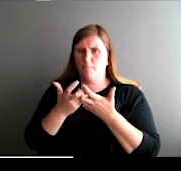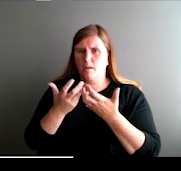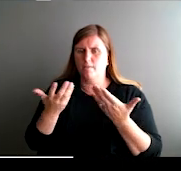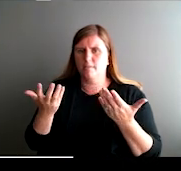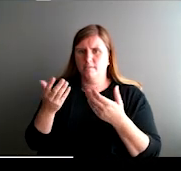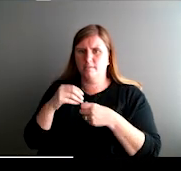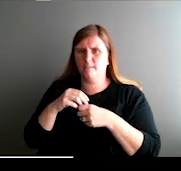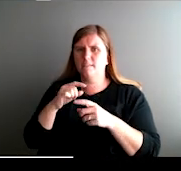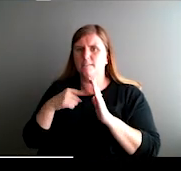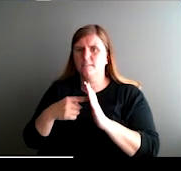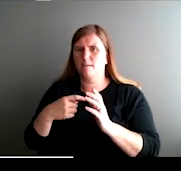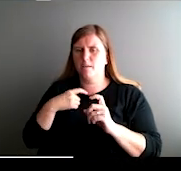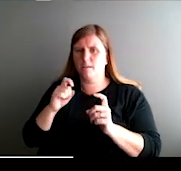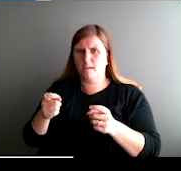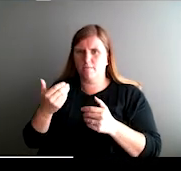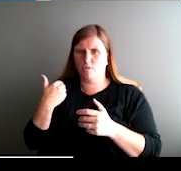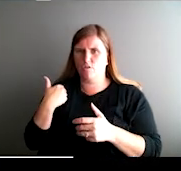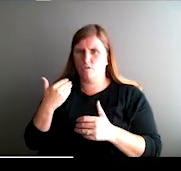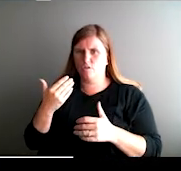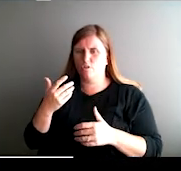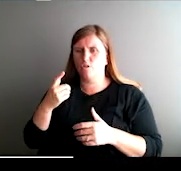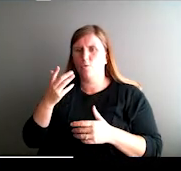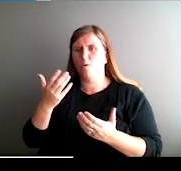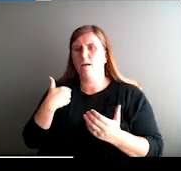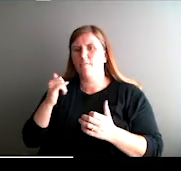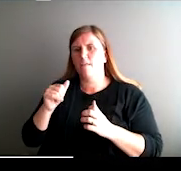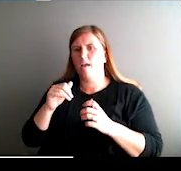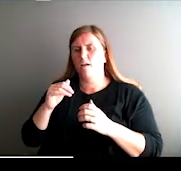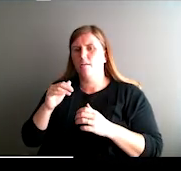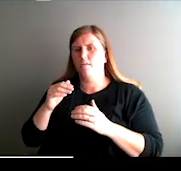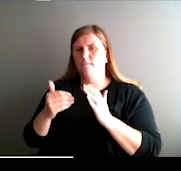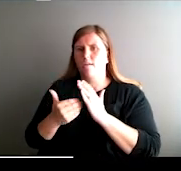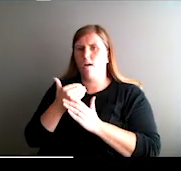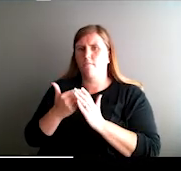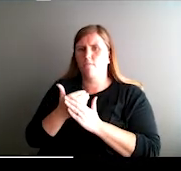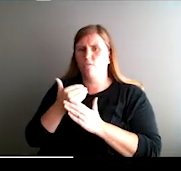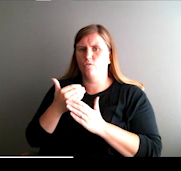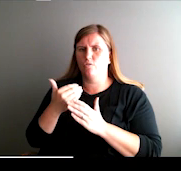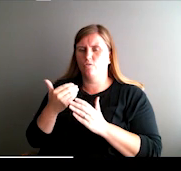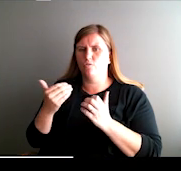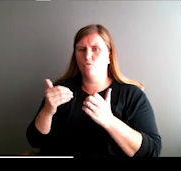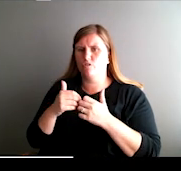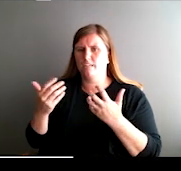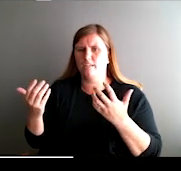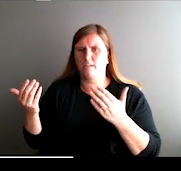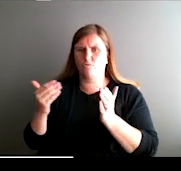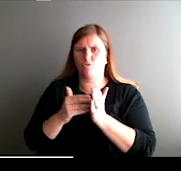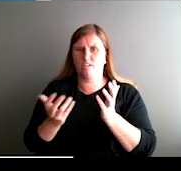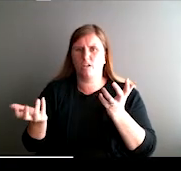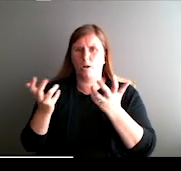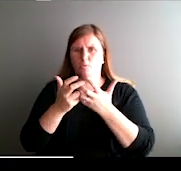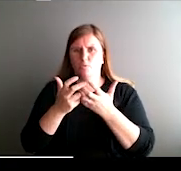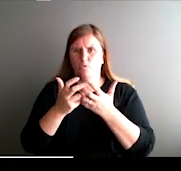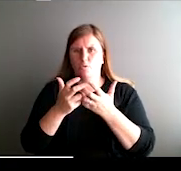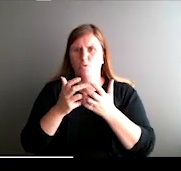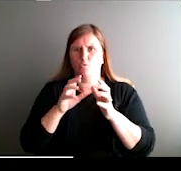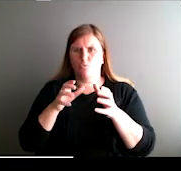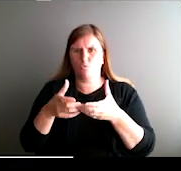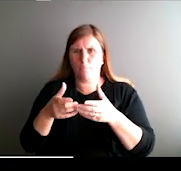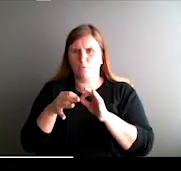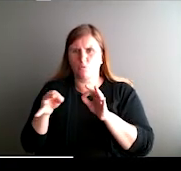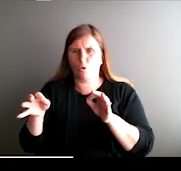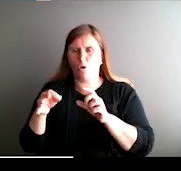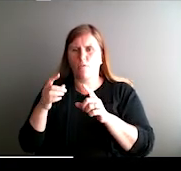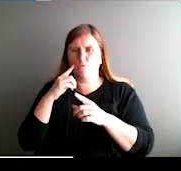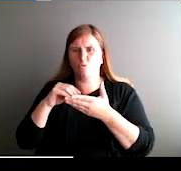in the example I gave earlier. You want to have that sort of novel recombinatorial repertoire for the student